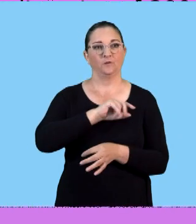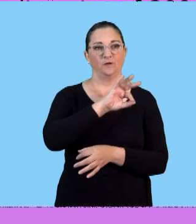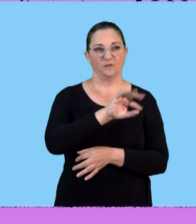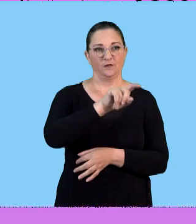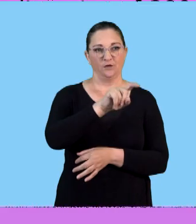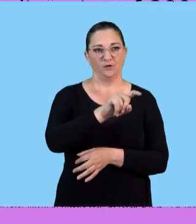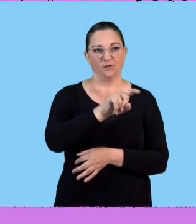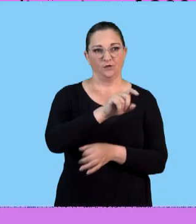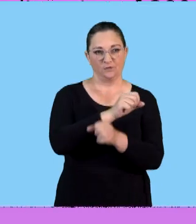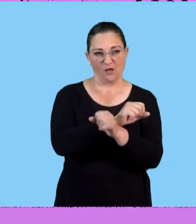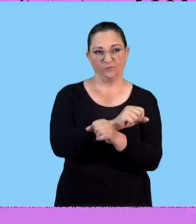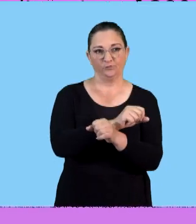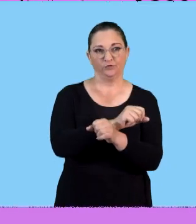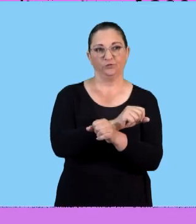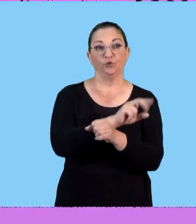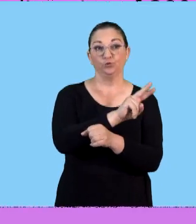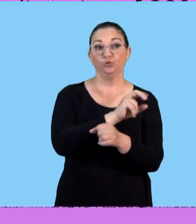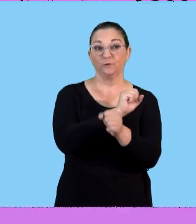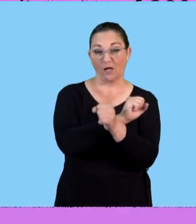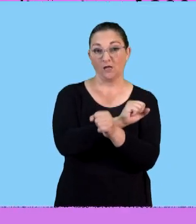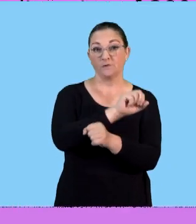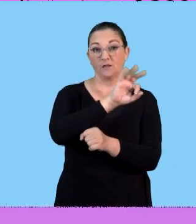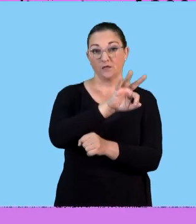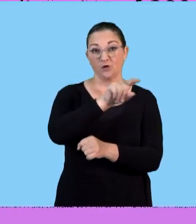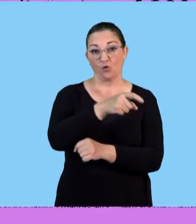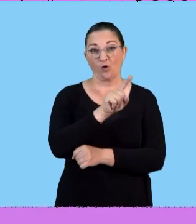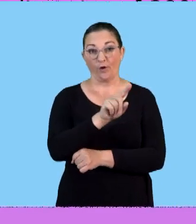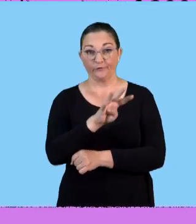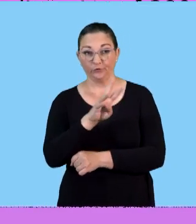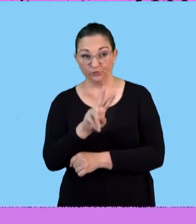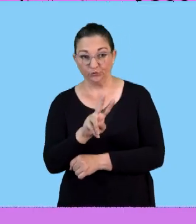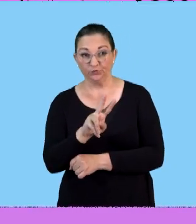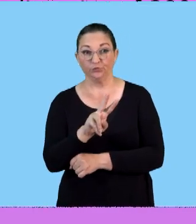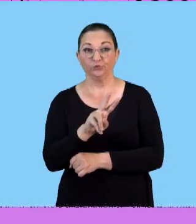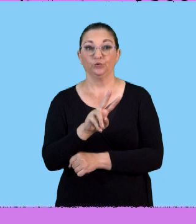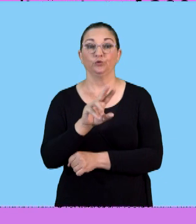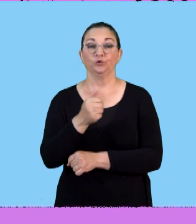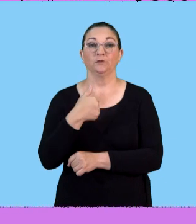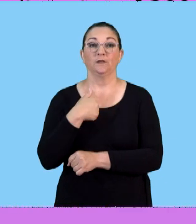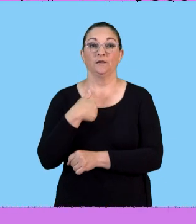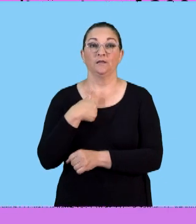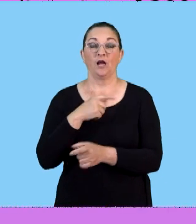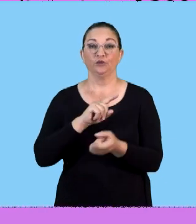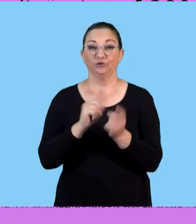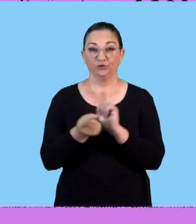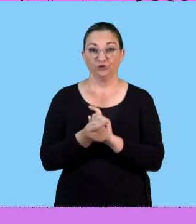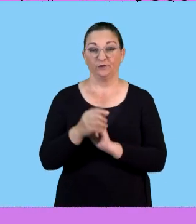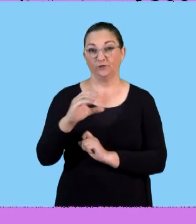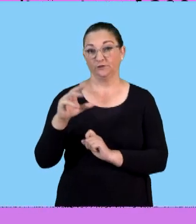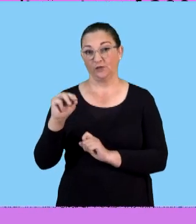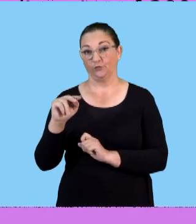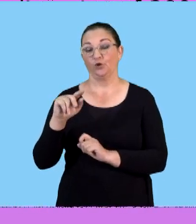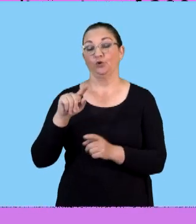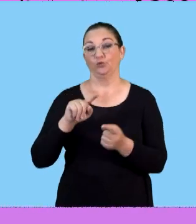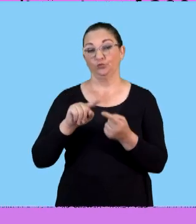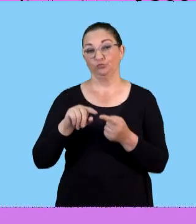times 3,142. I converted my diameter from centimeters to meters, and then I divided that